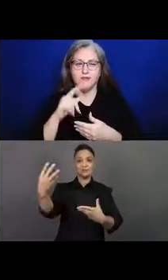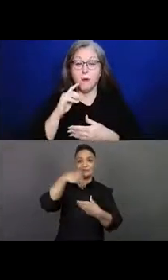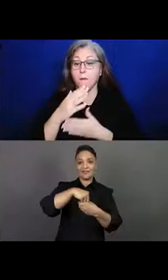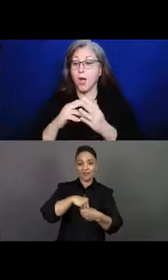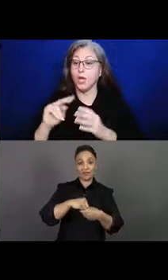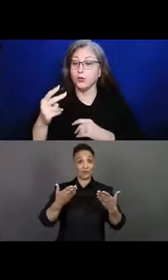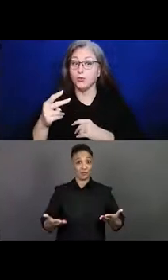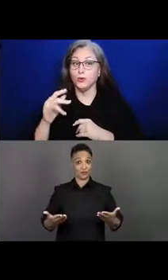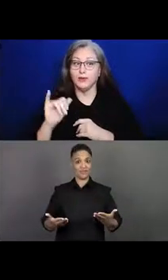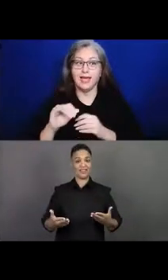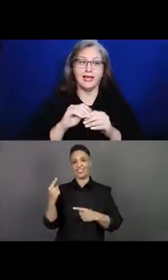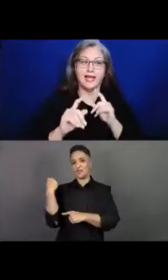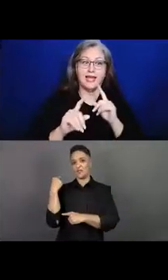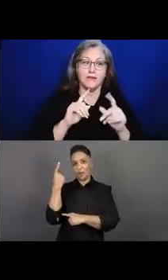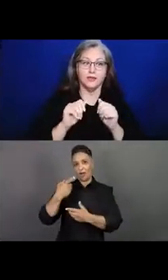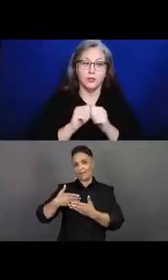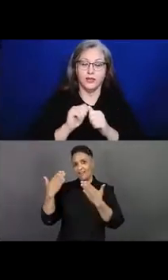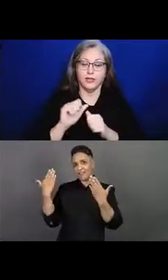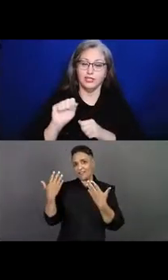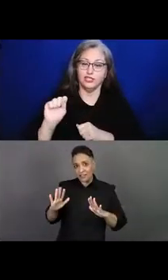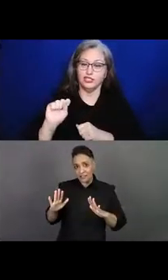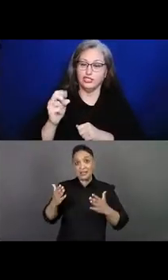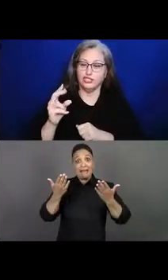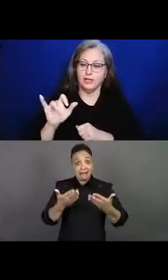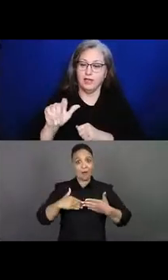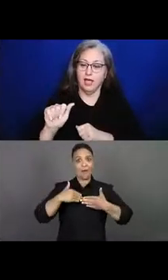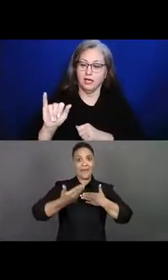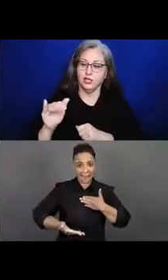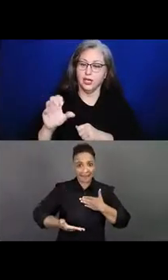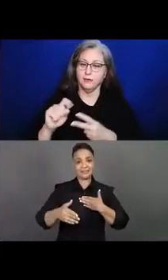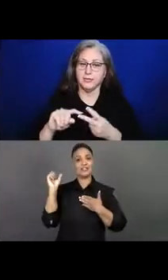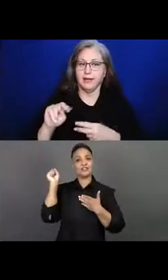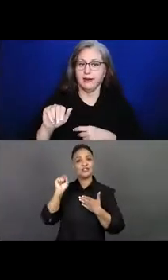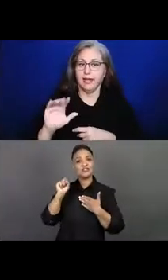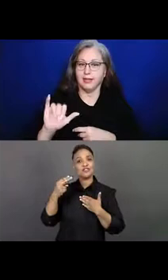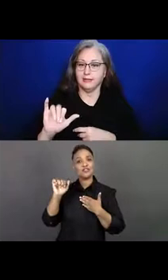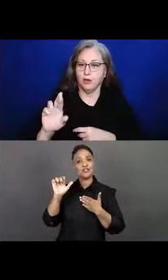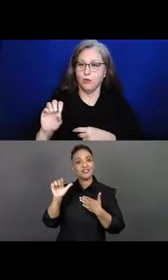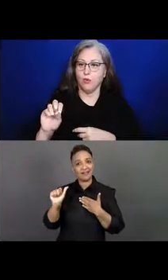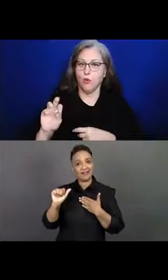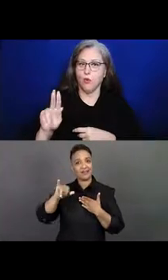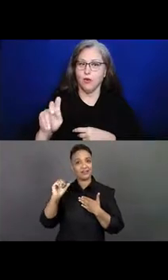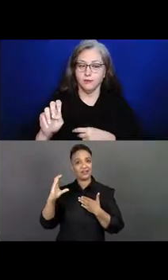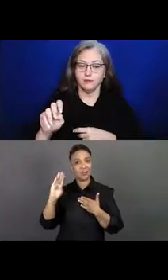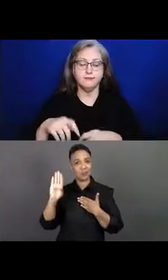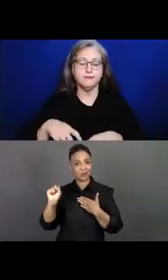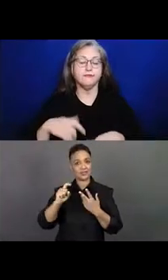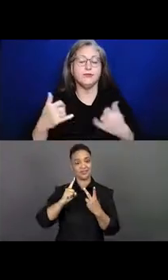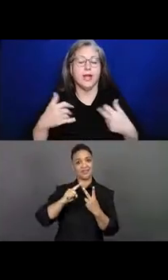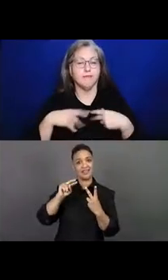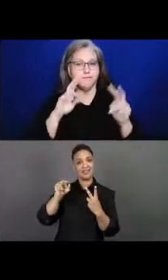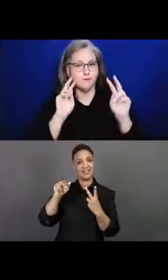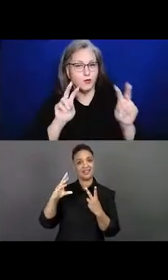In Conversation with Sheena Jacobs and Nancy Roque. I'm so looking forward to today's